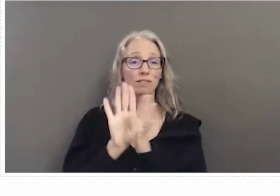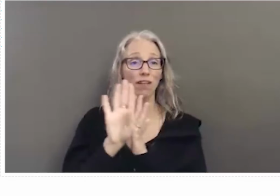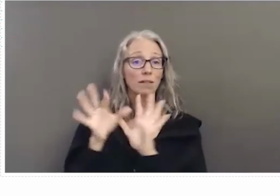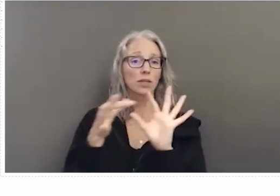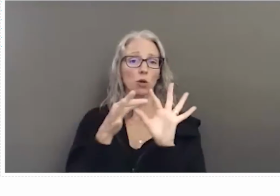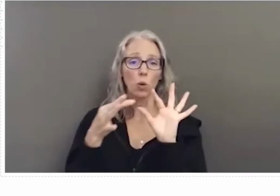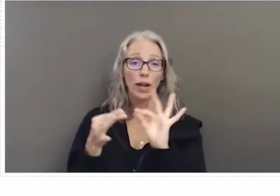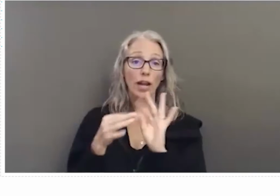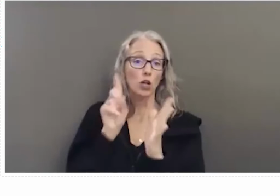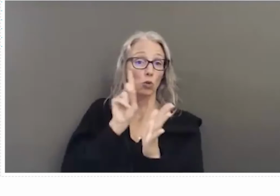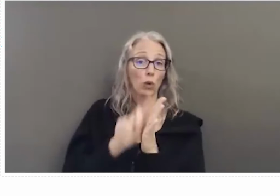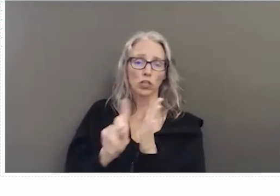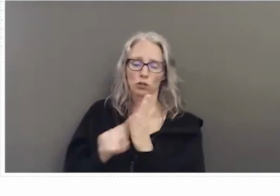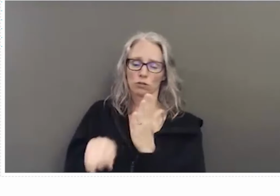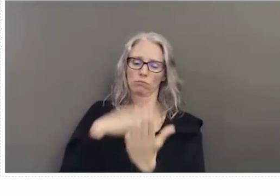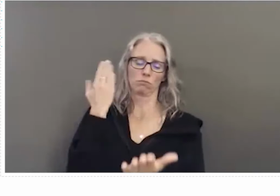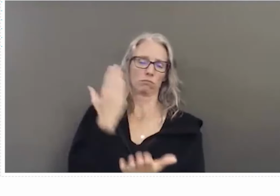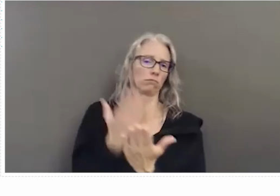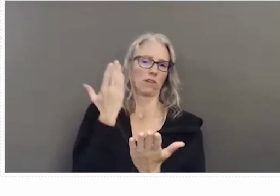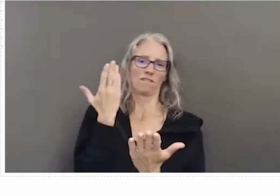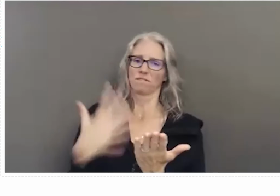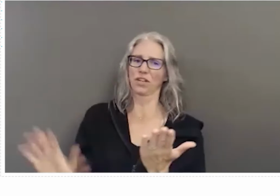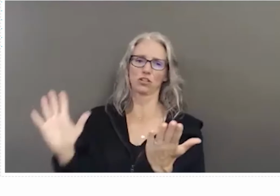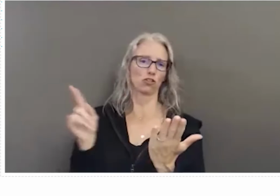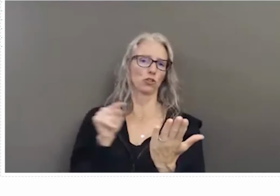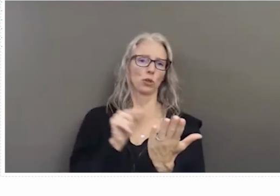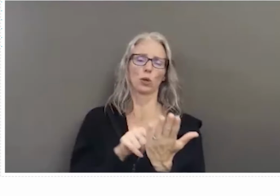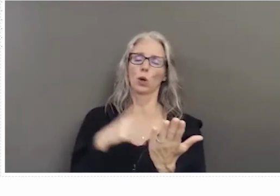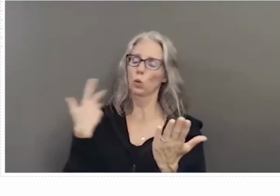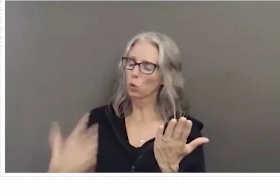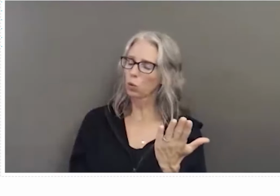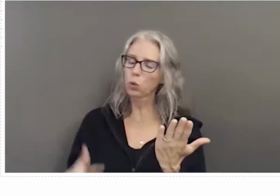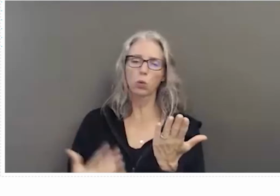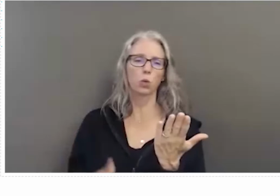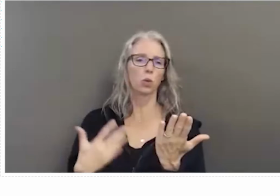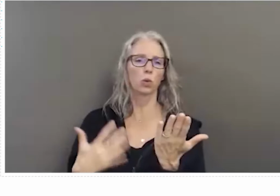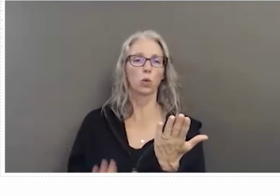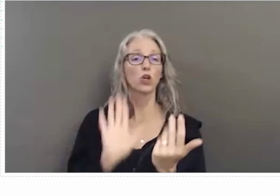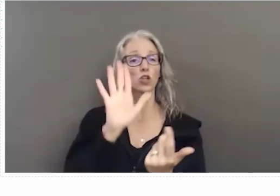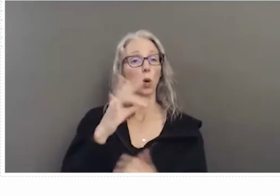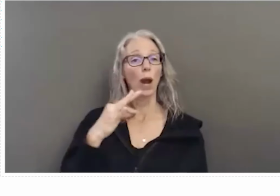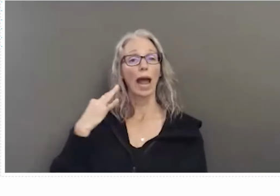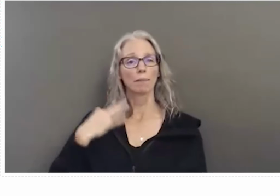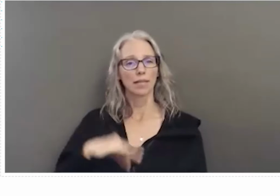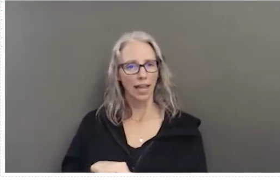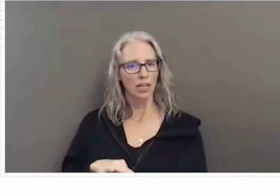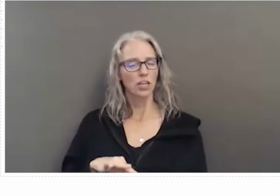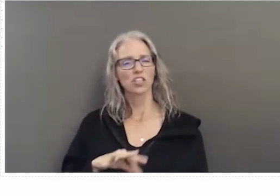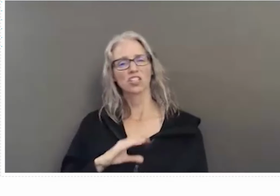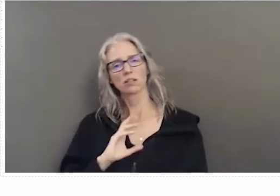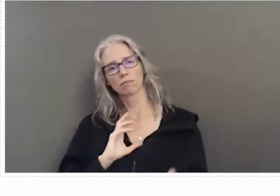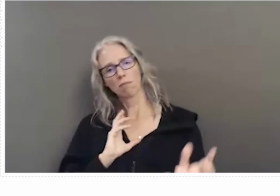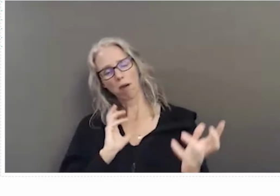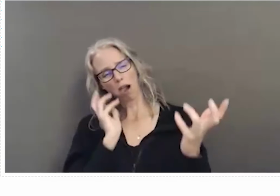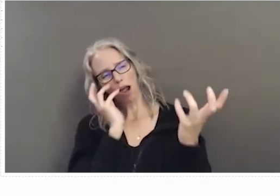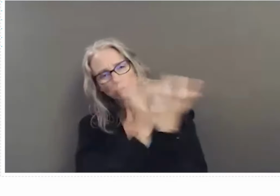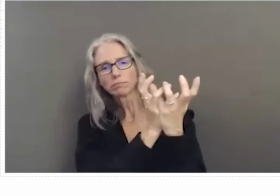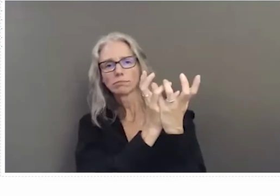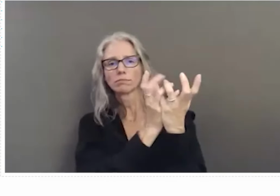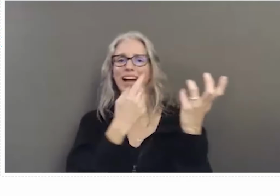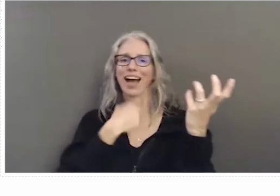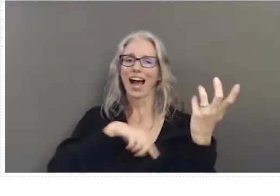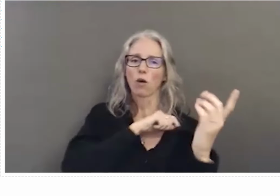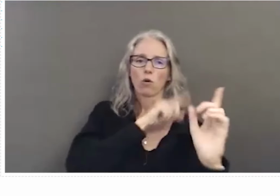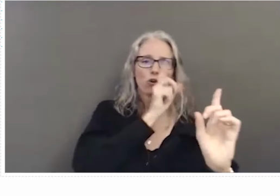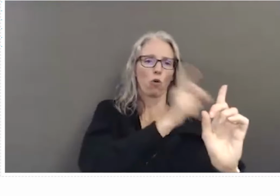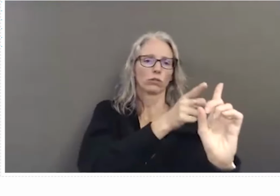team, because the application really clearly aligned to the goals that TD Ready Commitment had put out publicly.